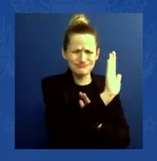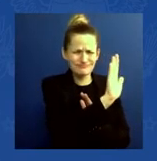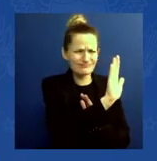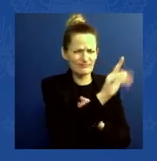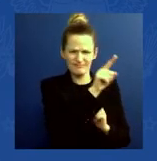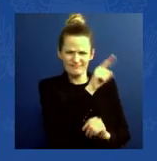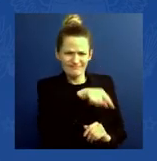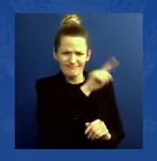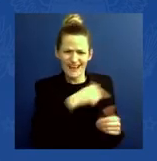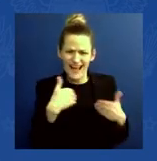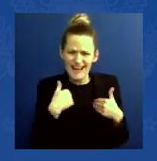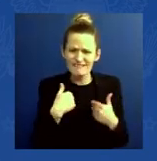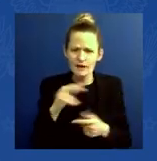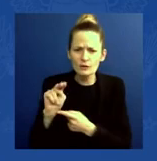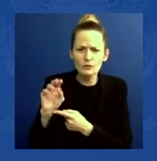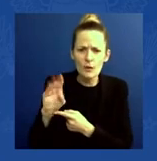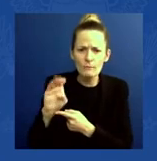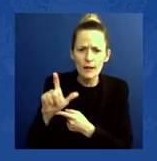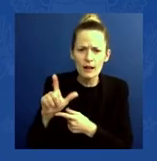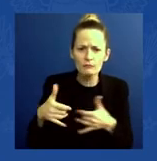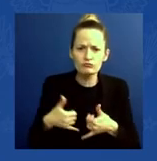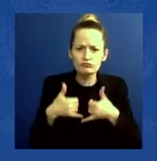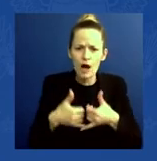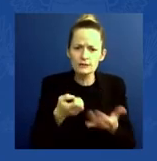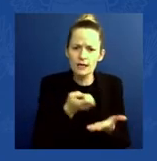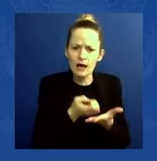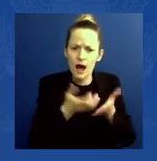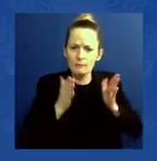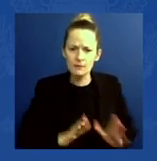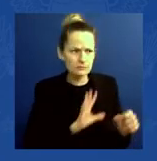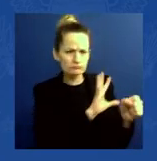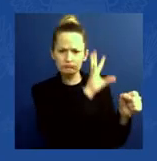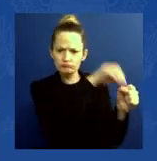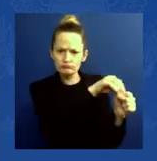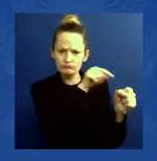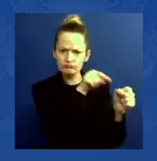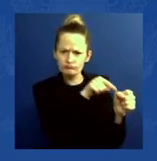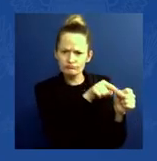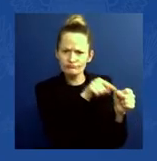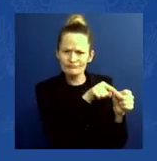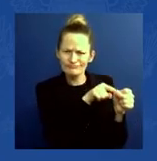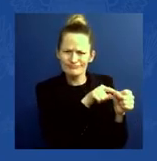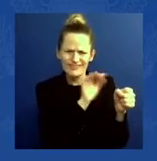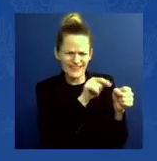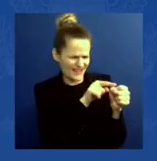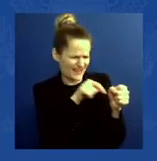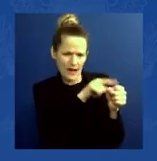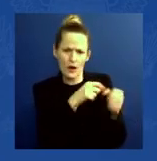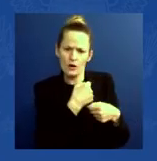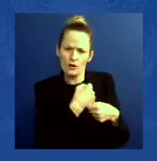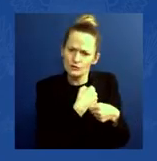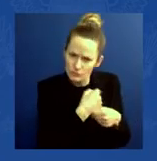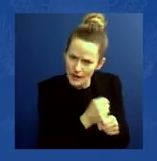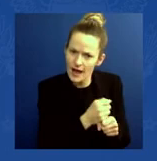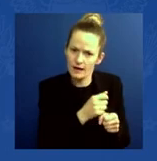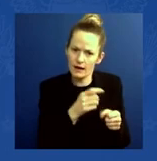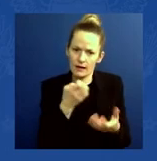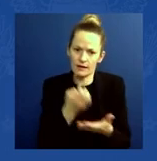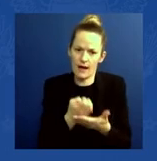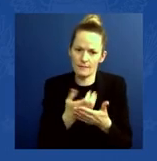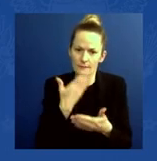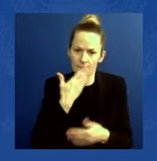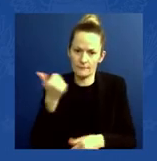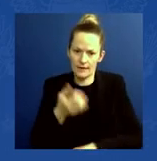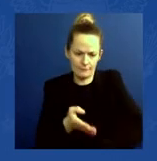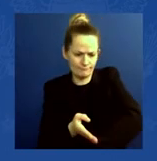pressures. And for the economy, it recognizes that we face an inflection point. For most of the 20th century,